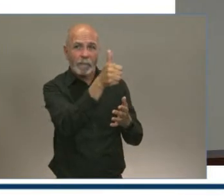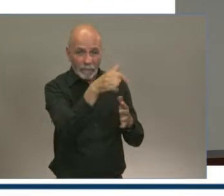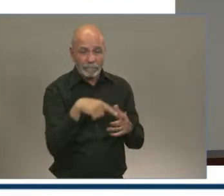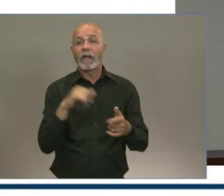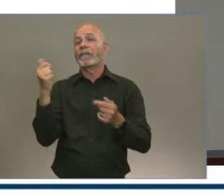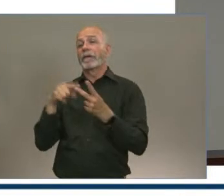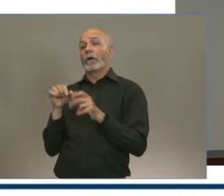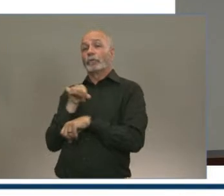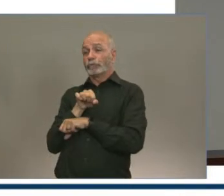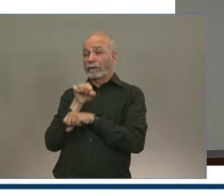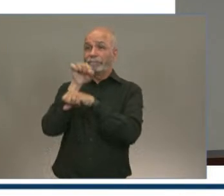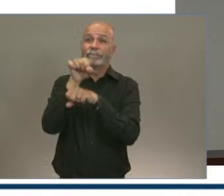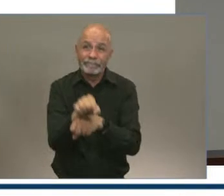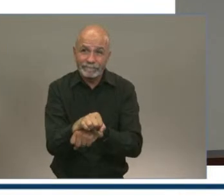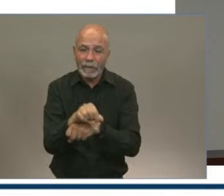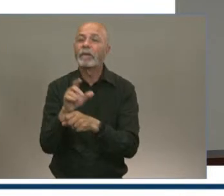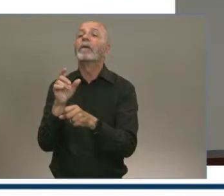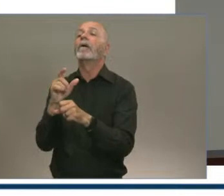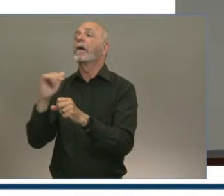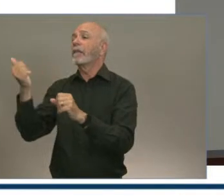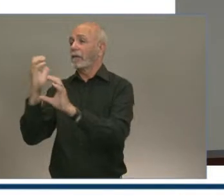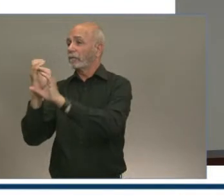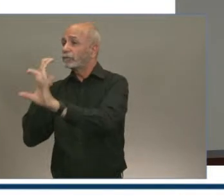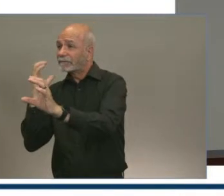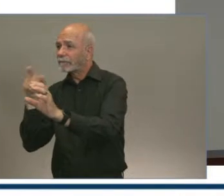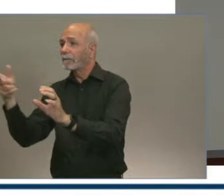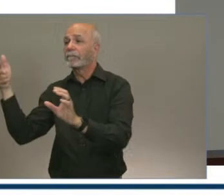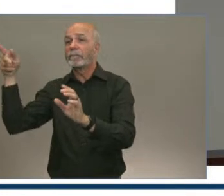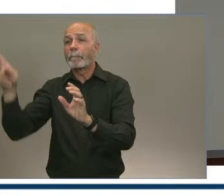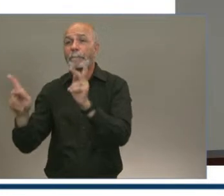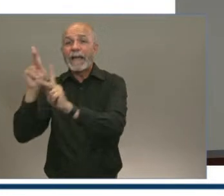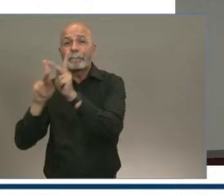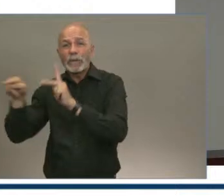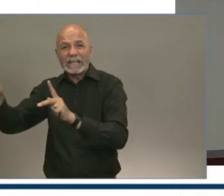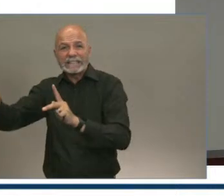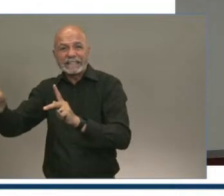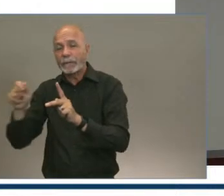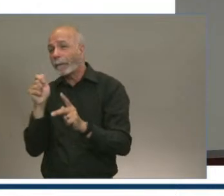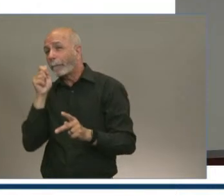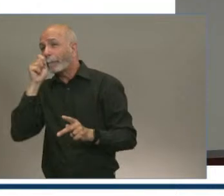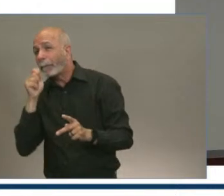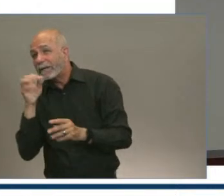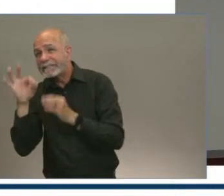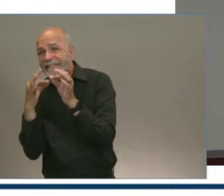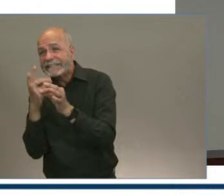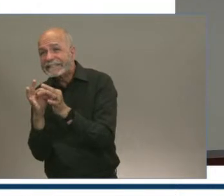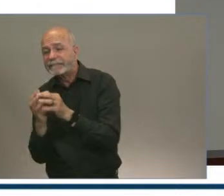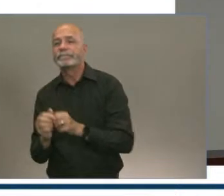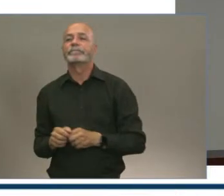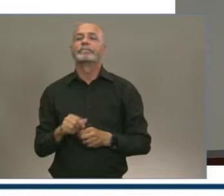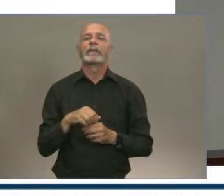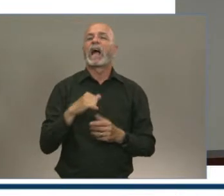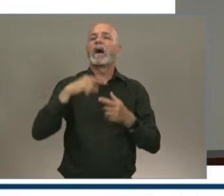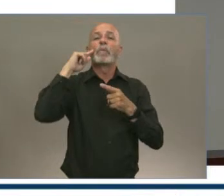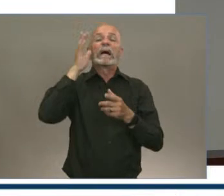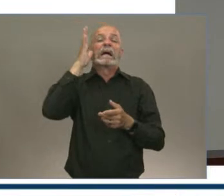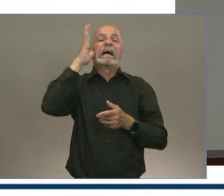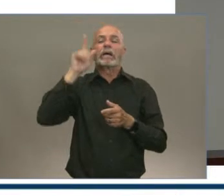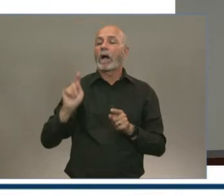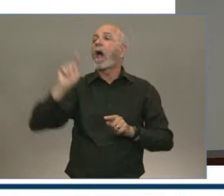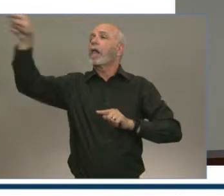with HRM, one of them will be going to outdoor venues around the municipality in the coming days and